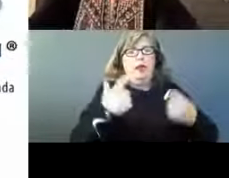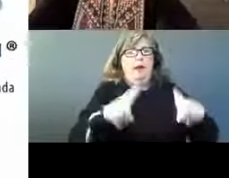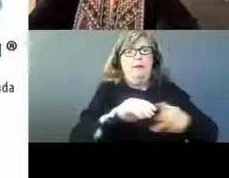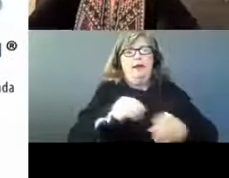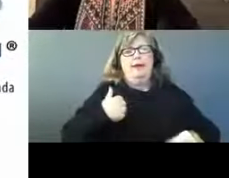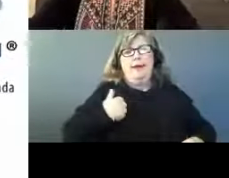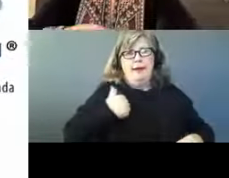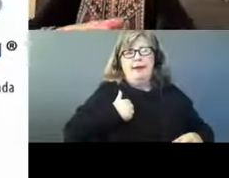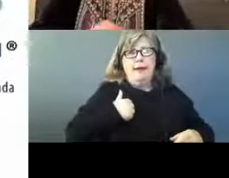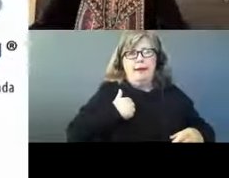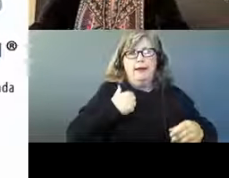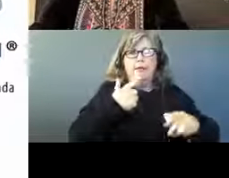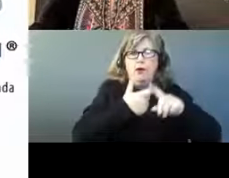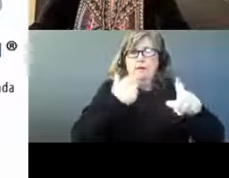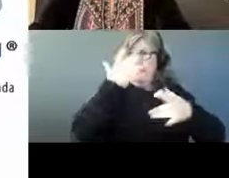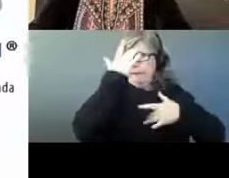please.